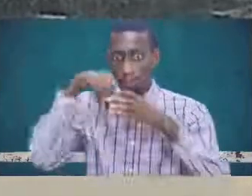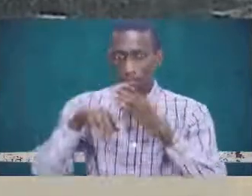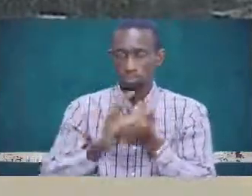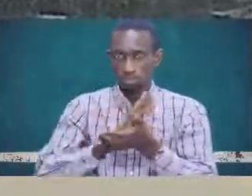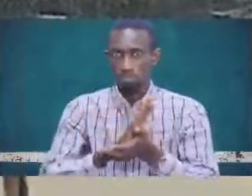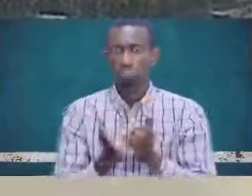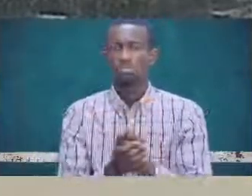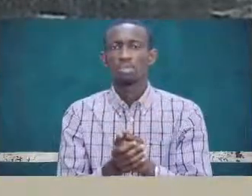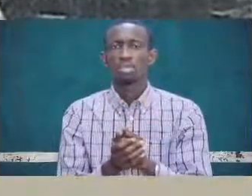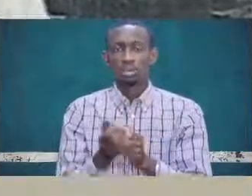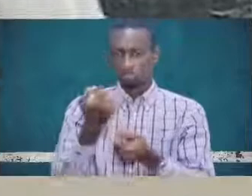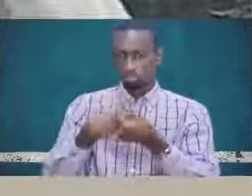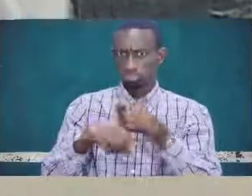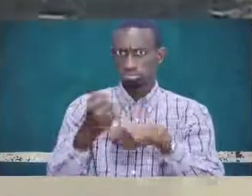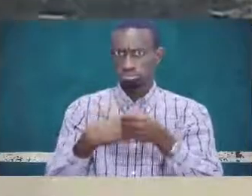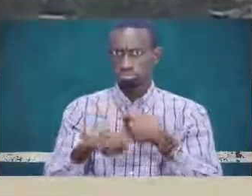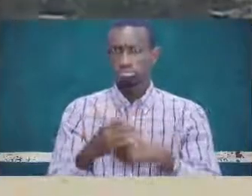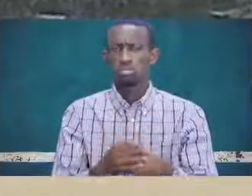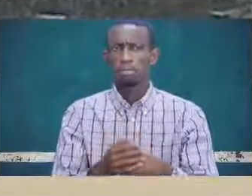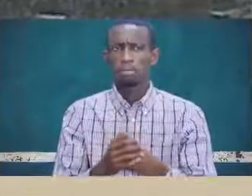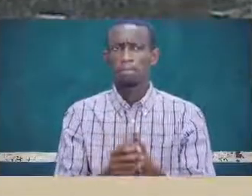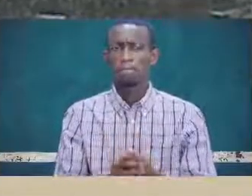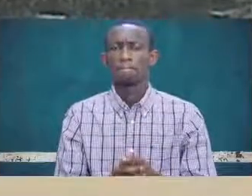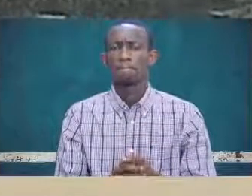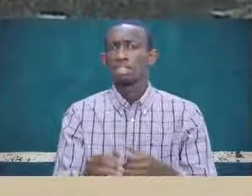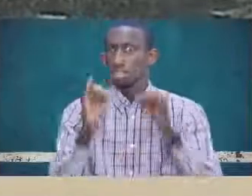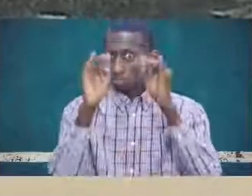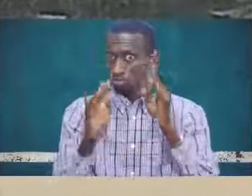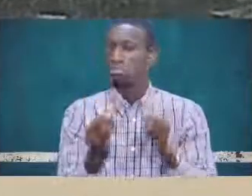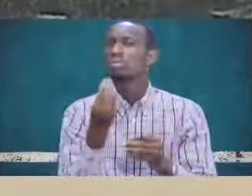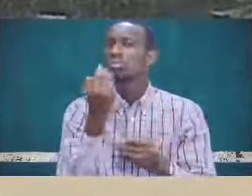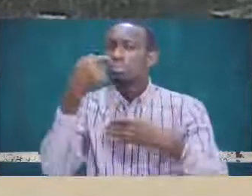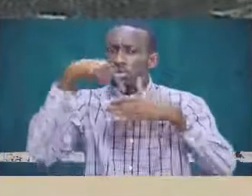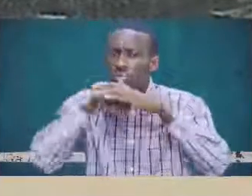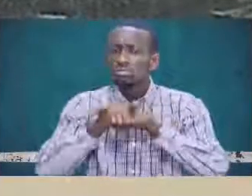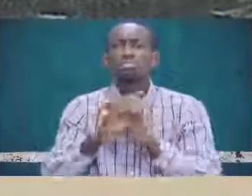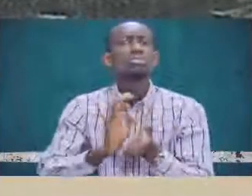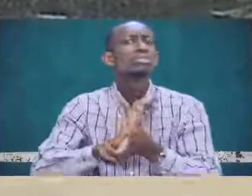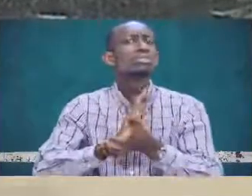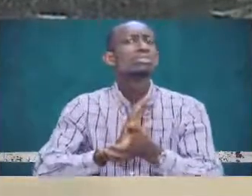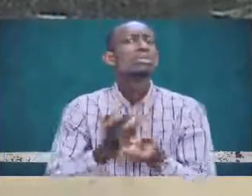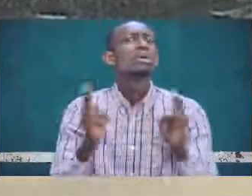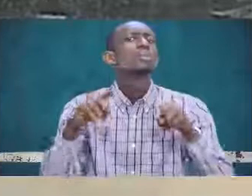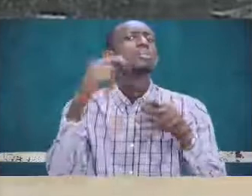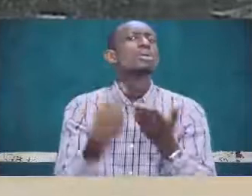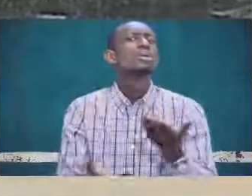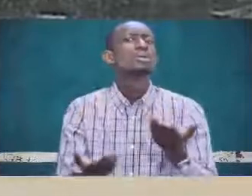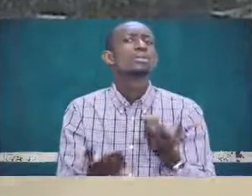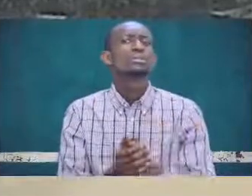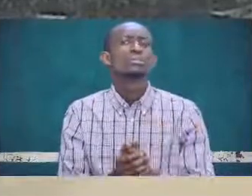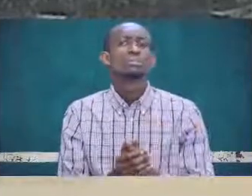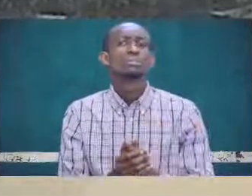you call peristalsis. Once the food reaches into the stomach, what happens? Automatically, there must be what you call a